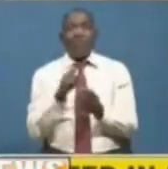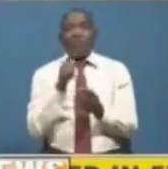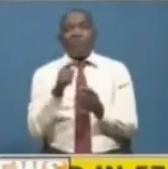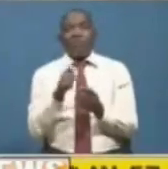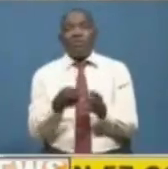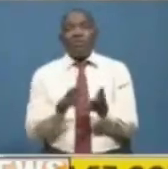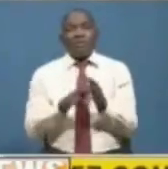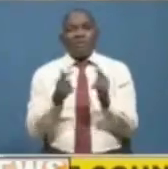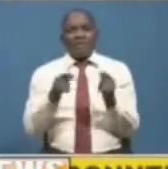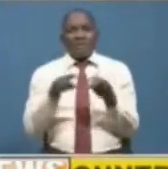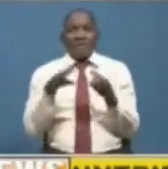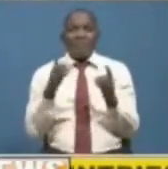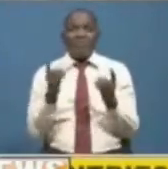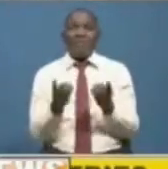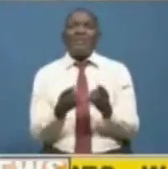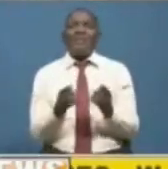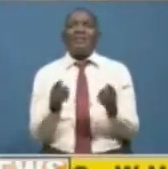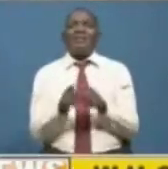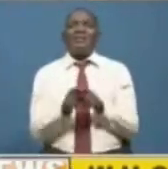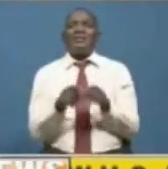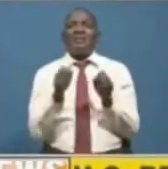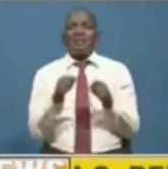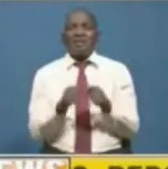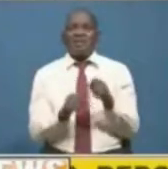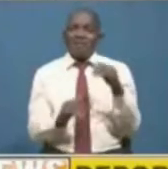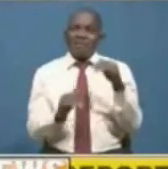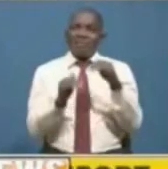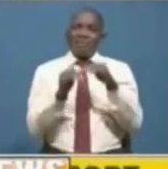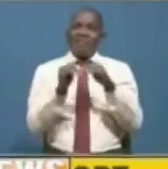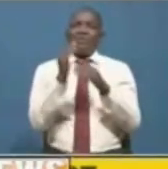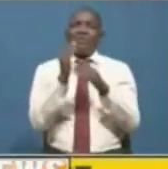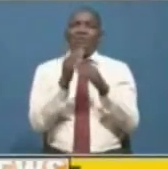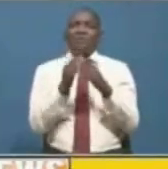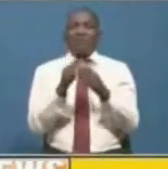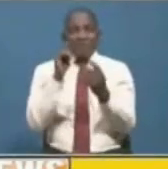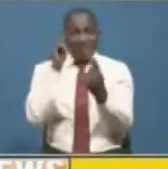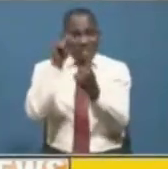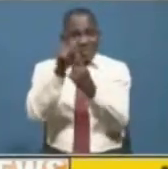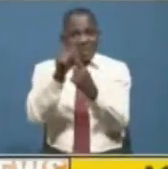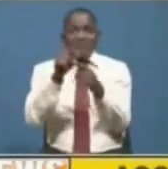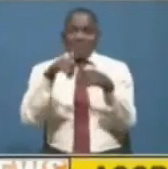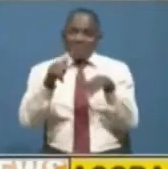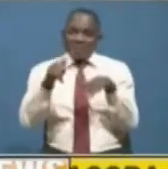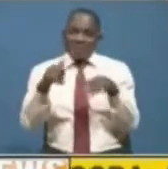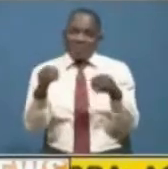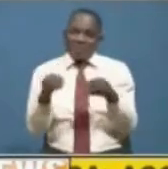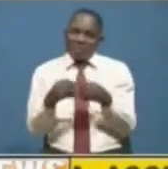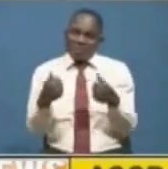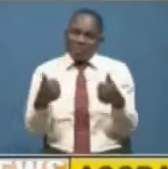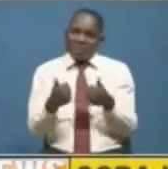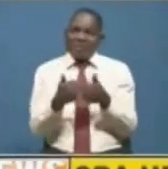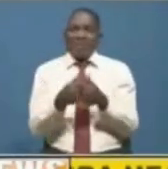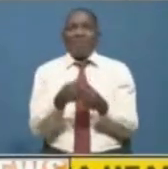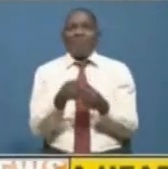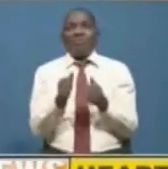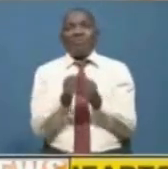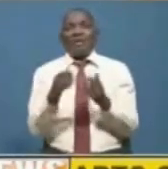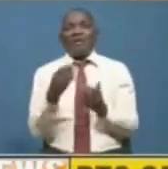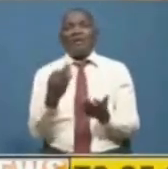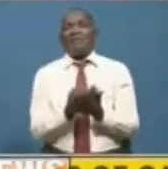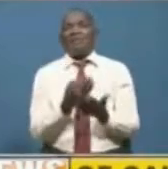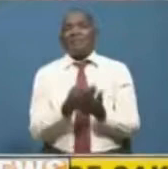Registrar General's Department has been able to meet some of its targets, it faces constraints due to the lack of